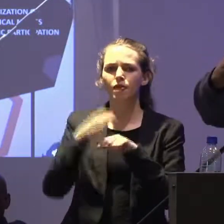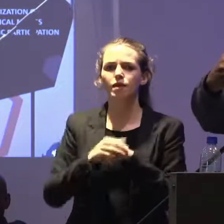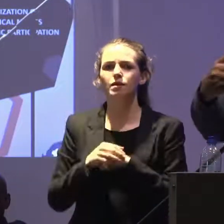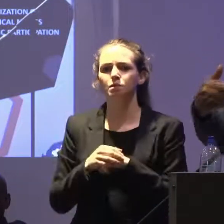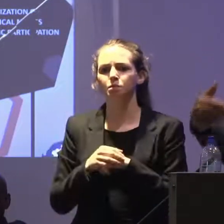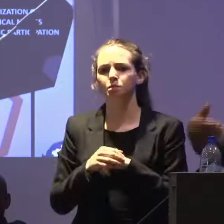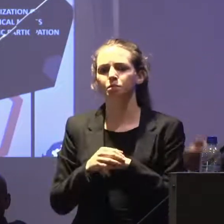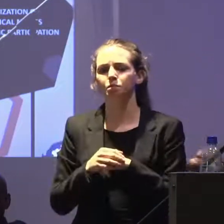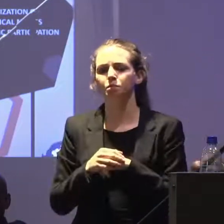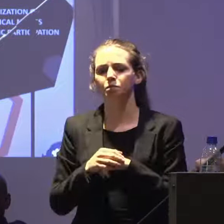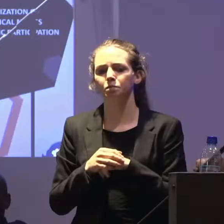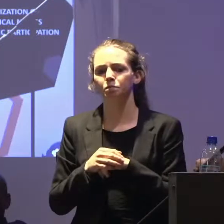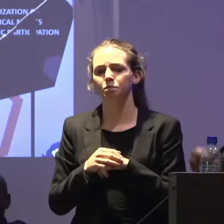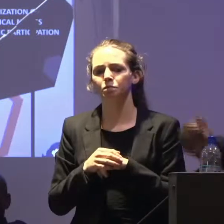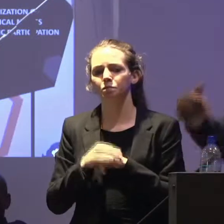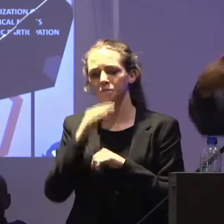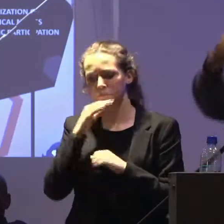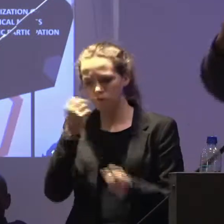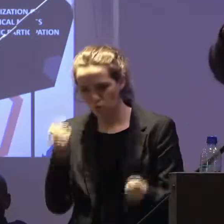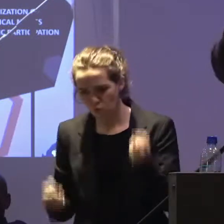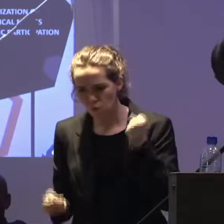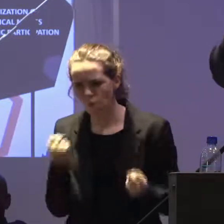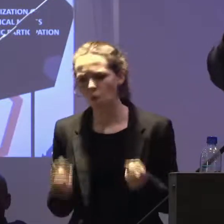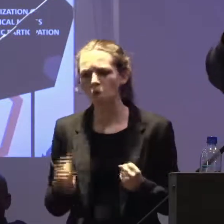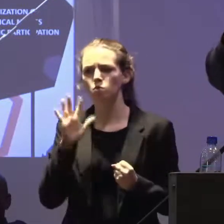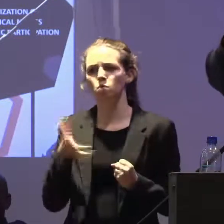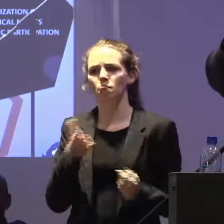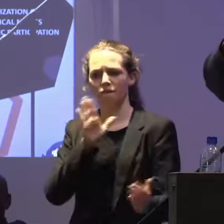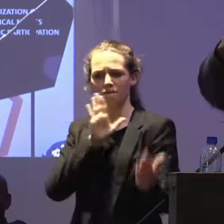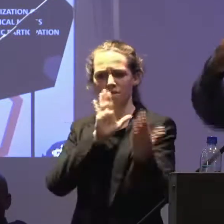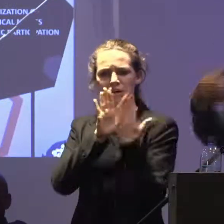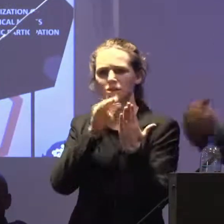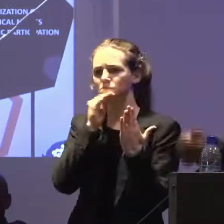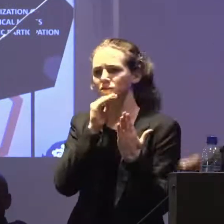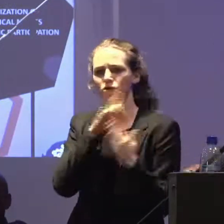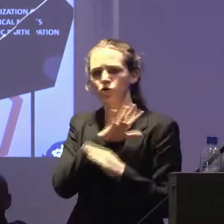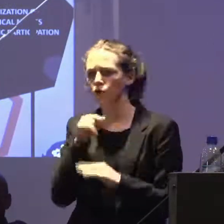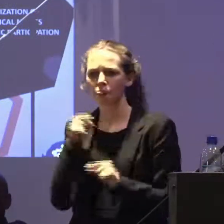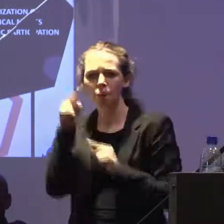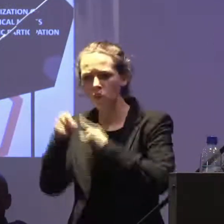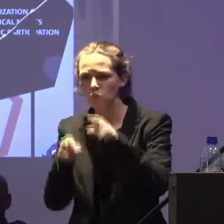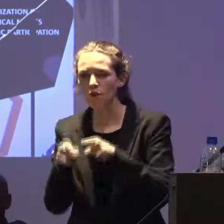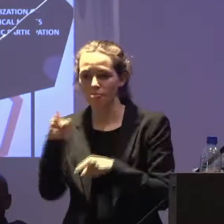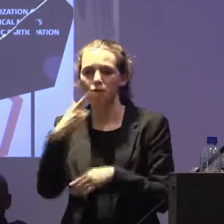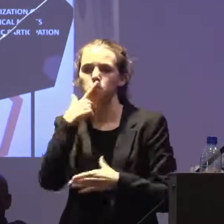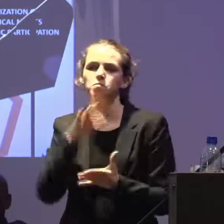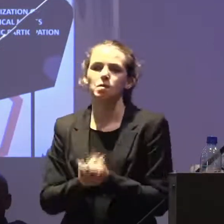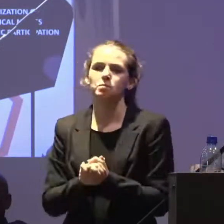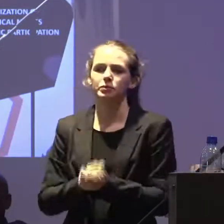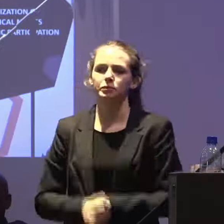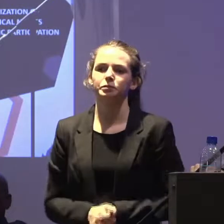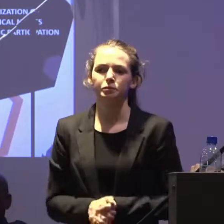court. And I want to take that not as a threat, but as a promise.